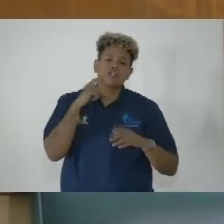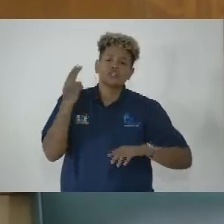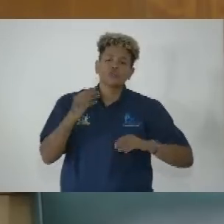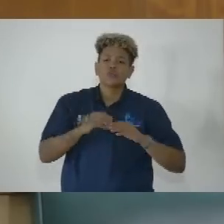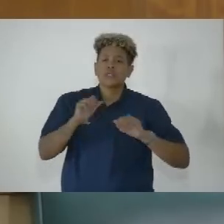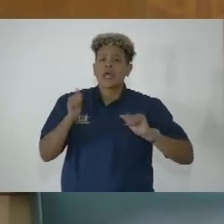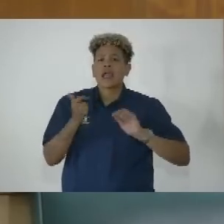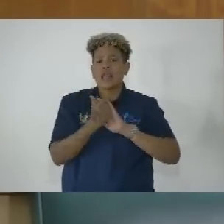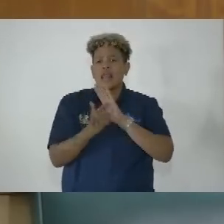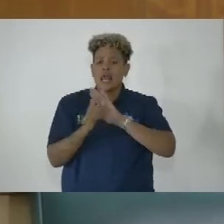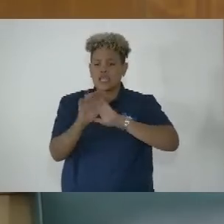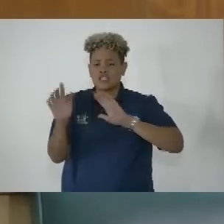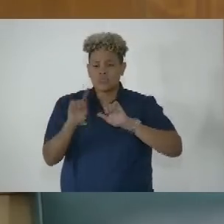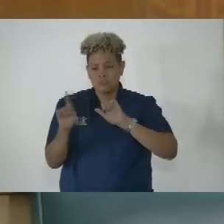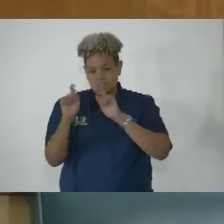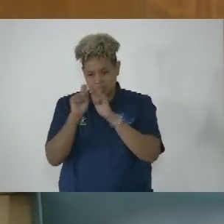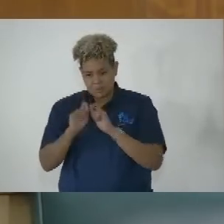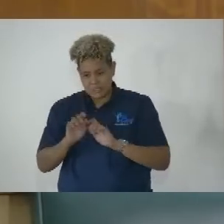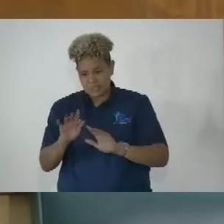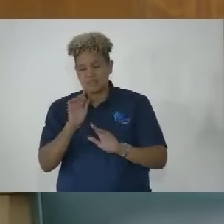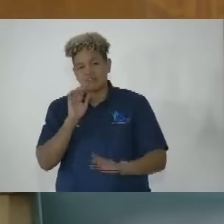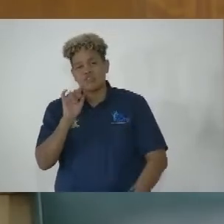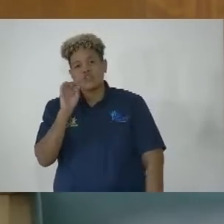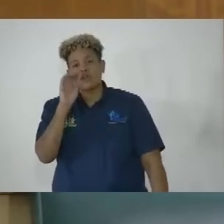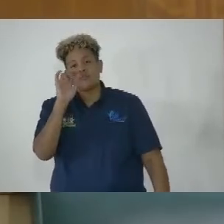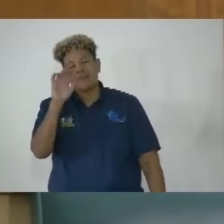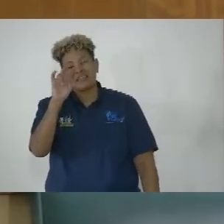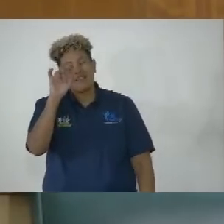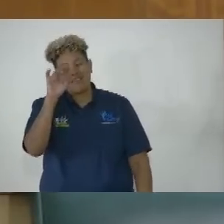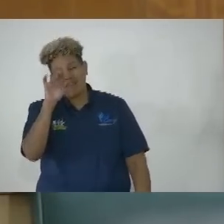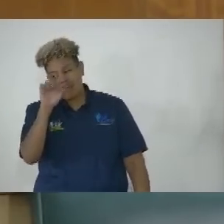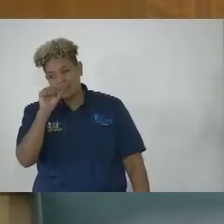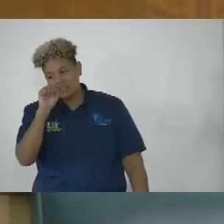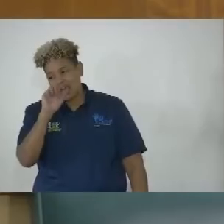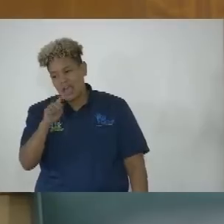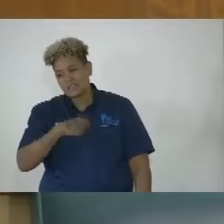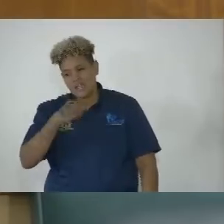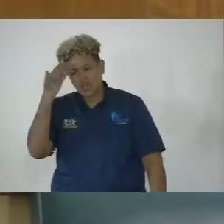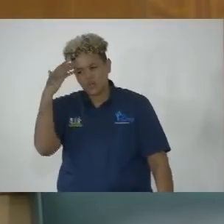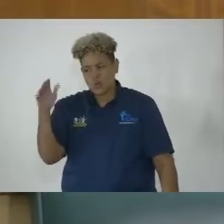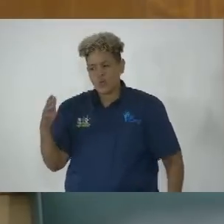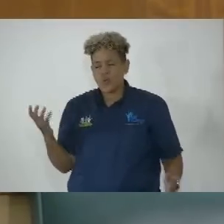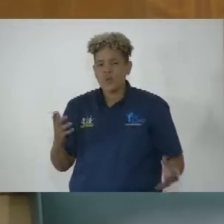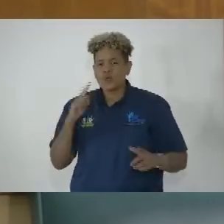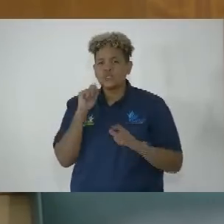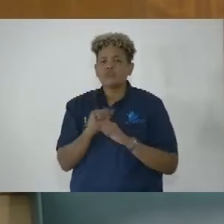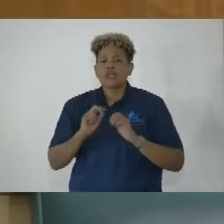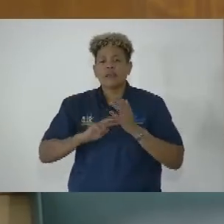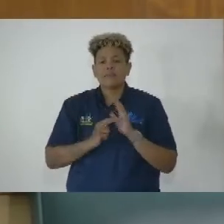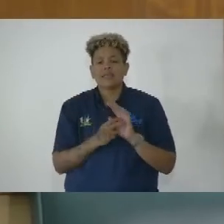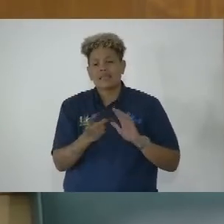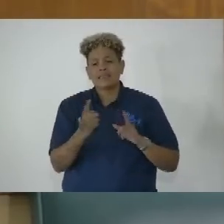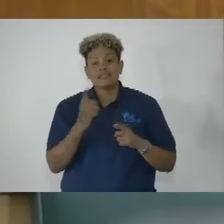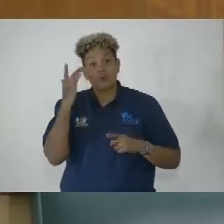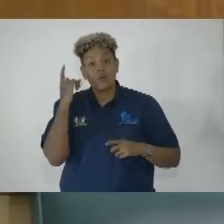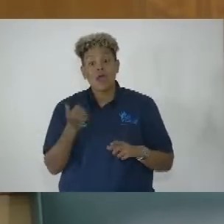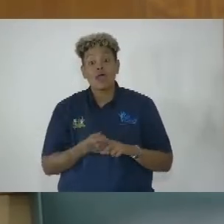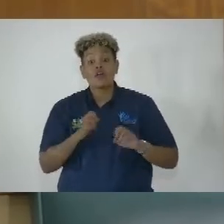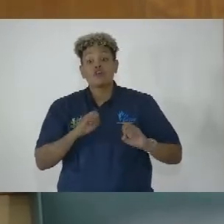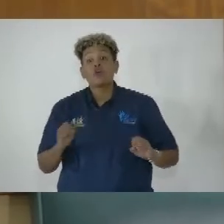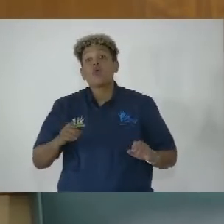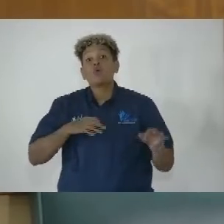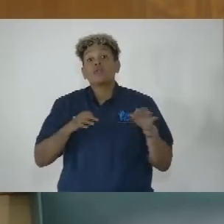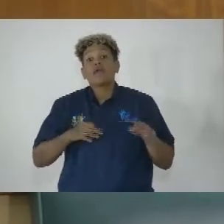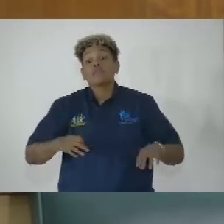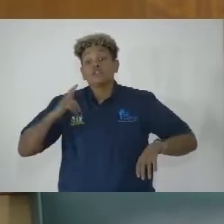any legislation, but specific to the Domestic Violence Act, I don't know what it means, because there's no